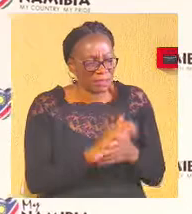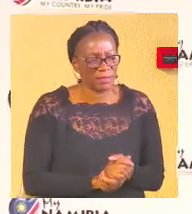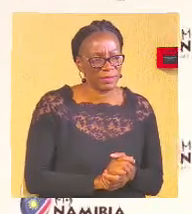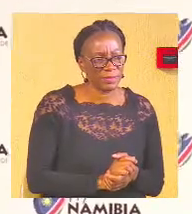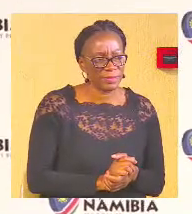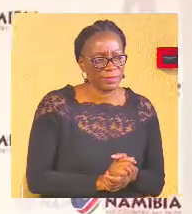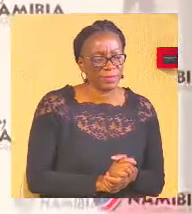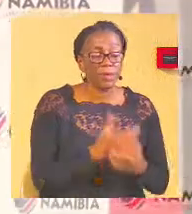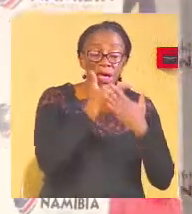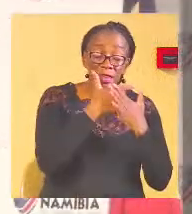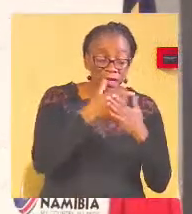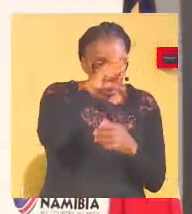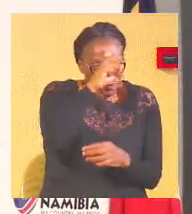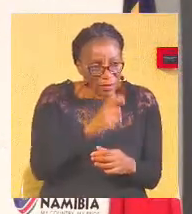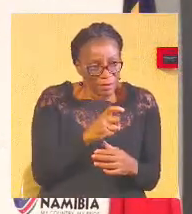that question.